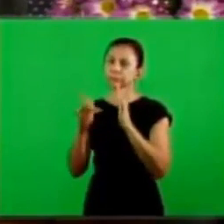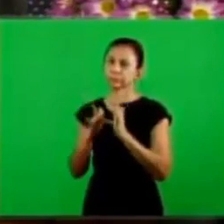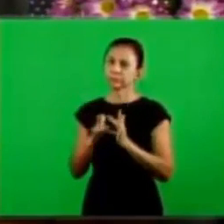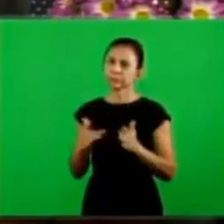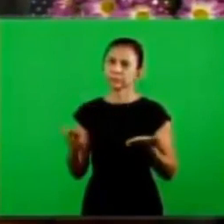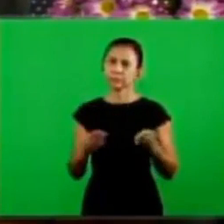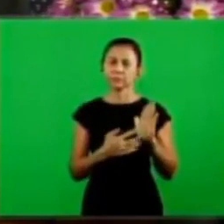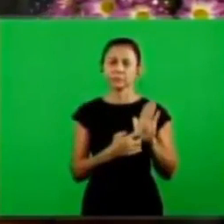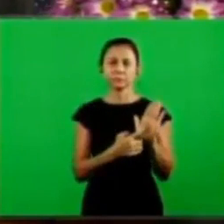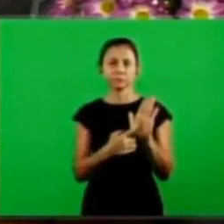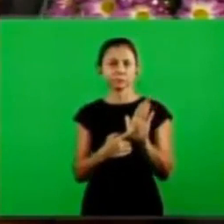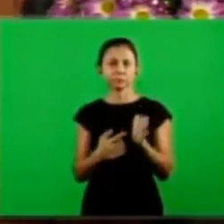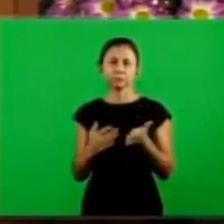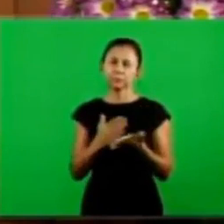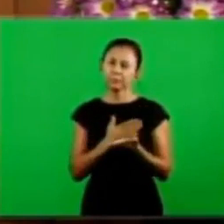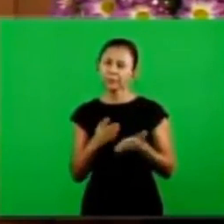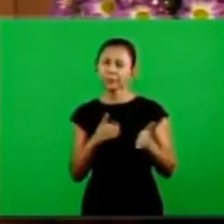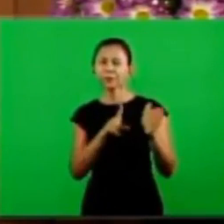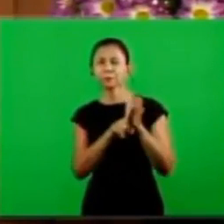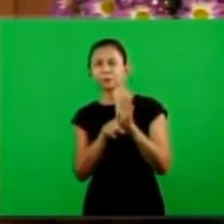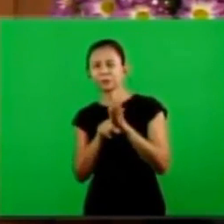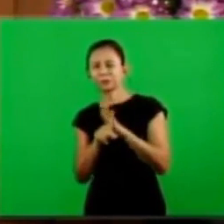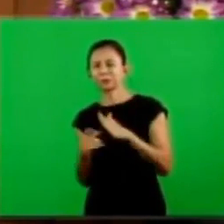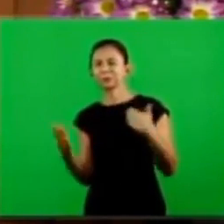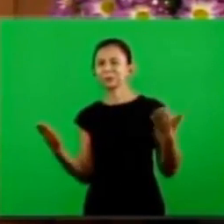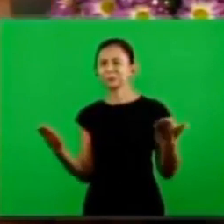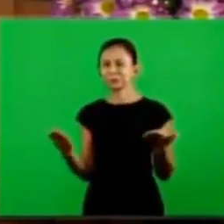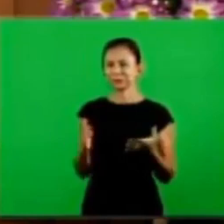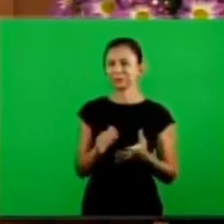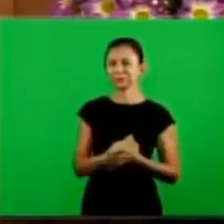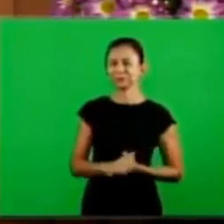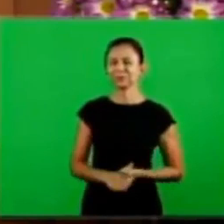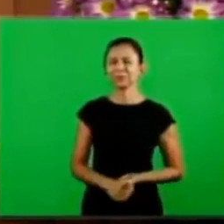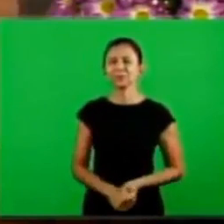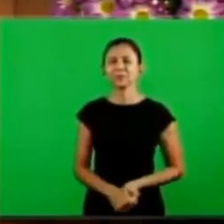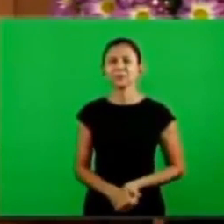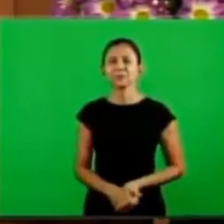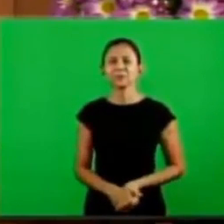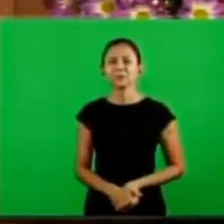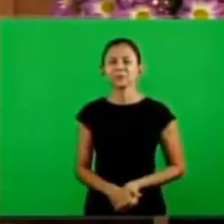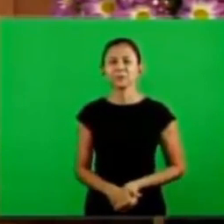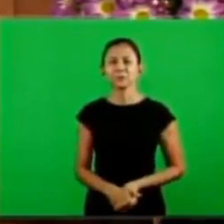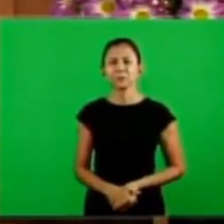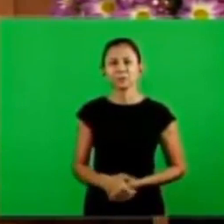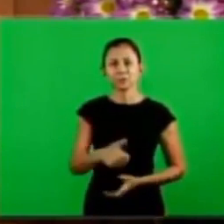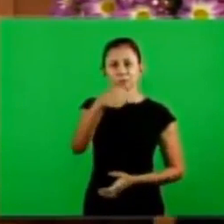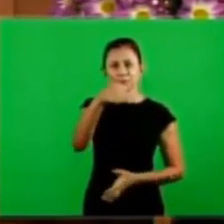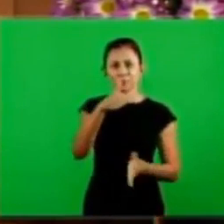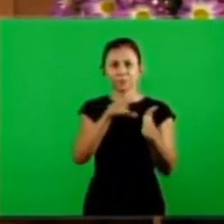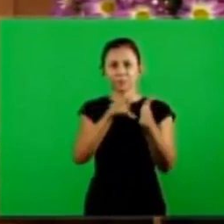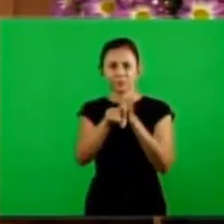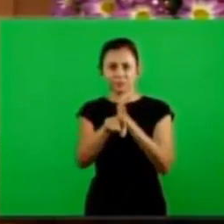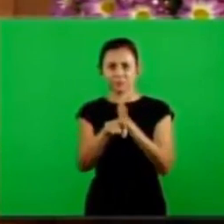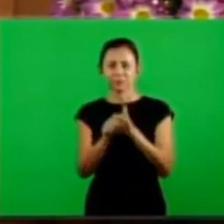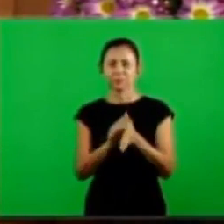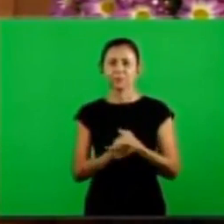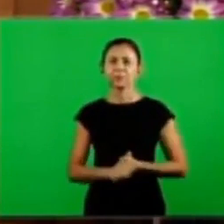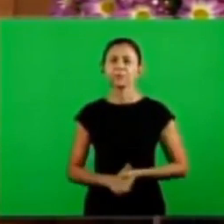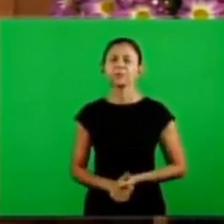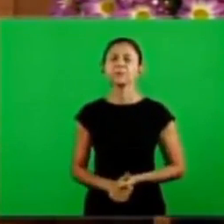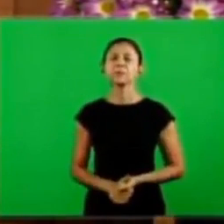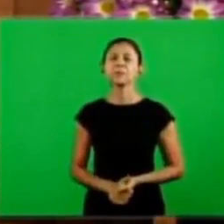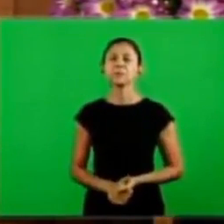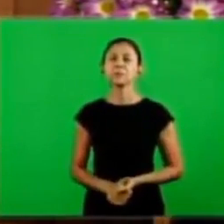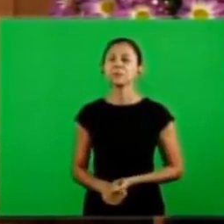So this morning as well, we're going to talk about death and resurrection of Jesus Christ. So the first